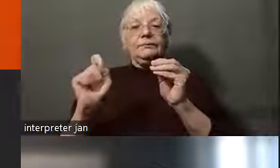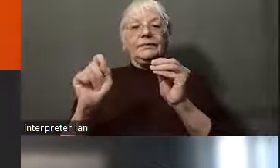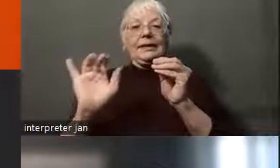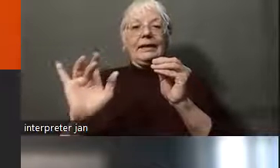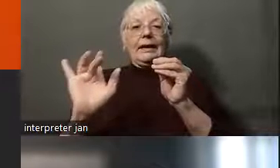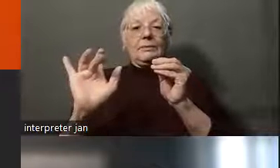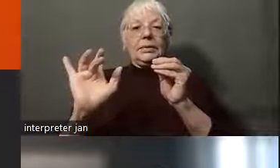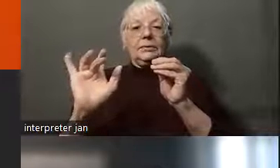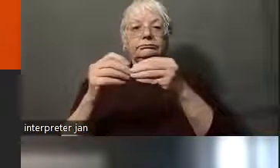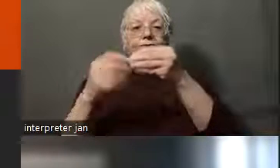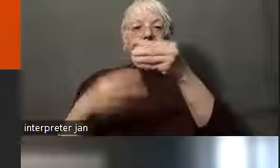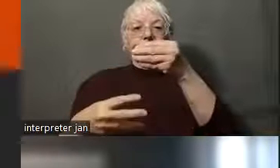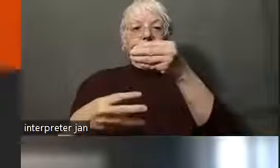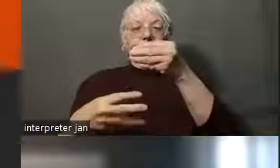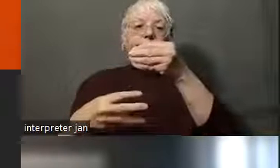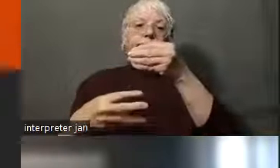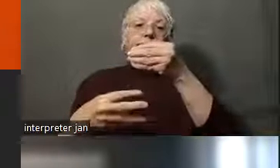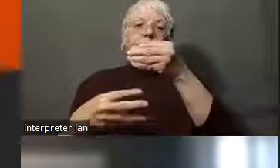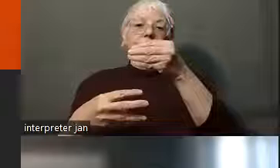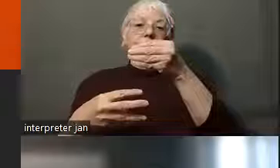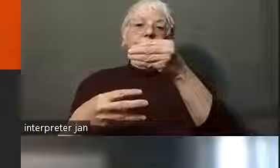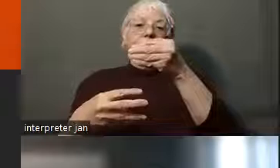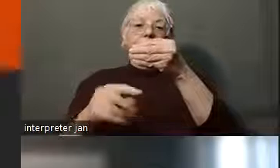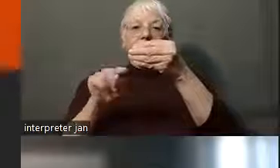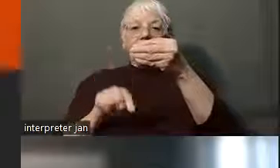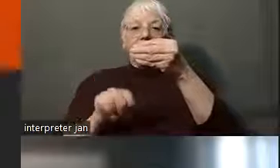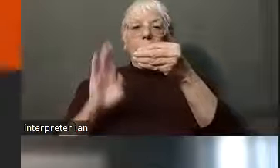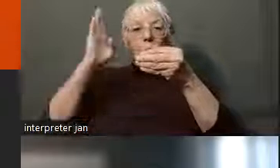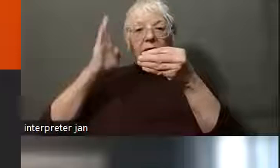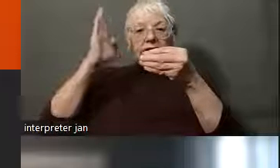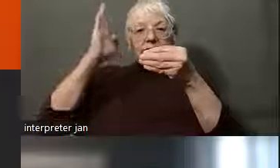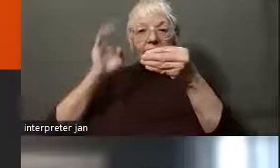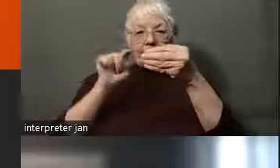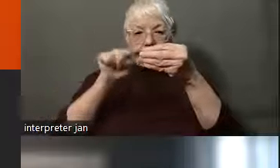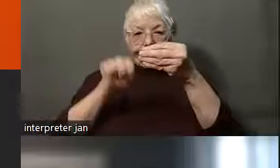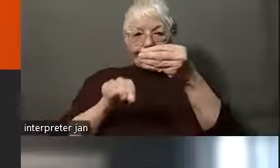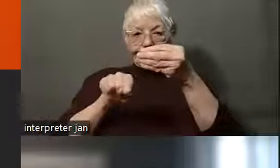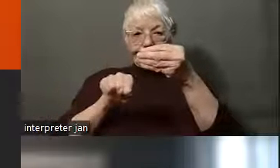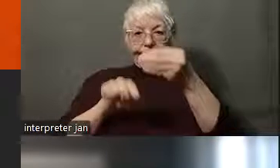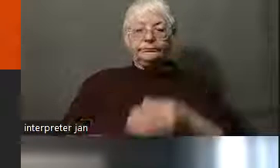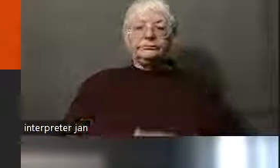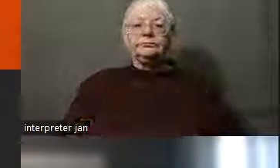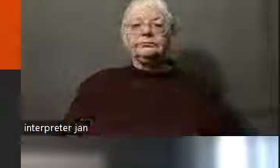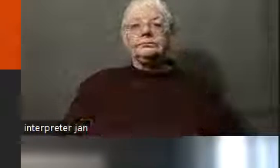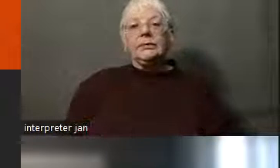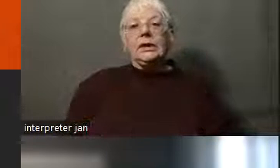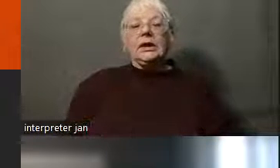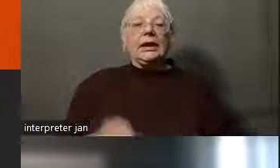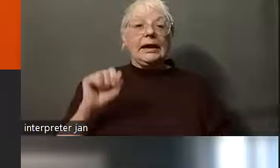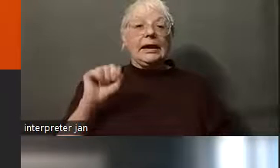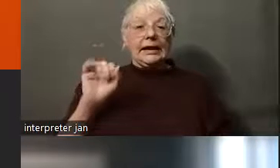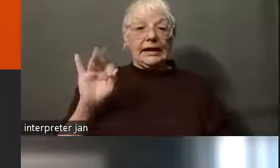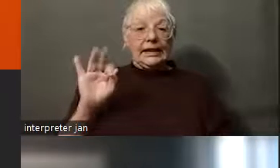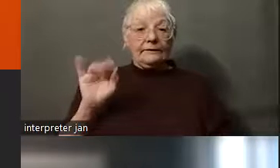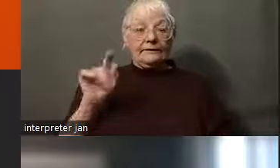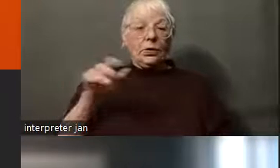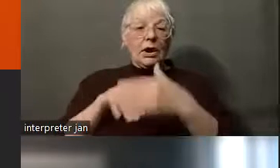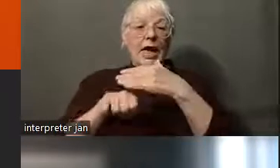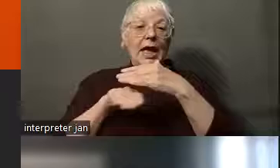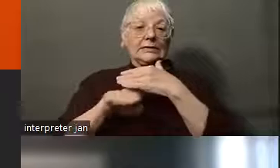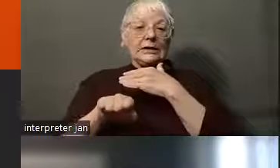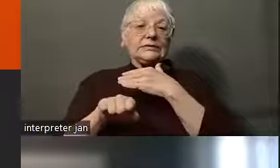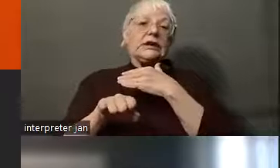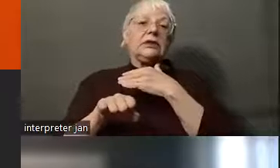you'll get a drop-down menu and the raised hand feature will be there. If you are accessing